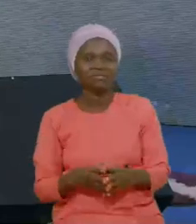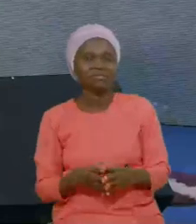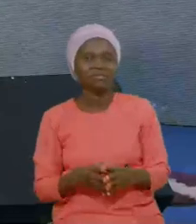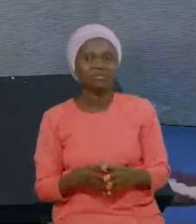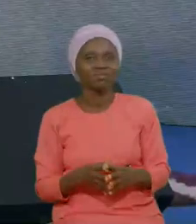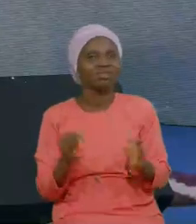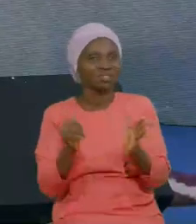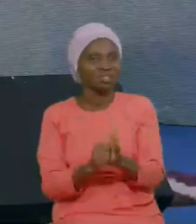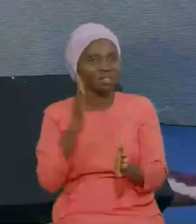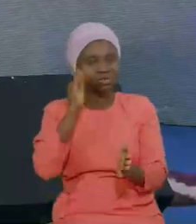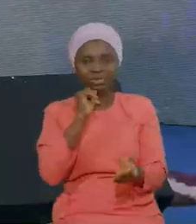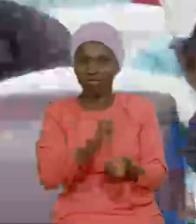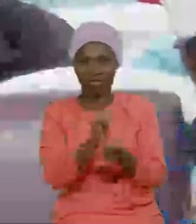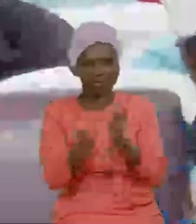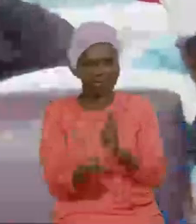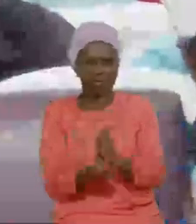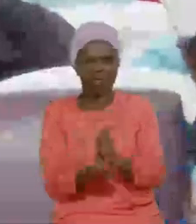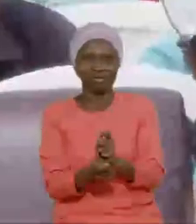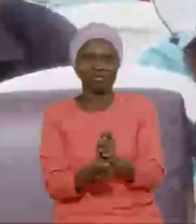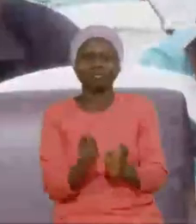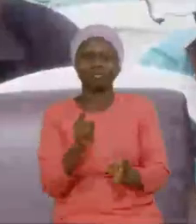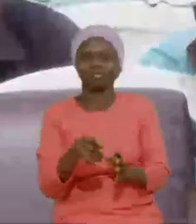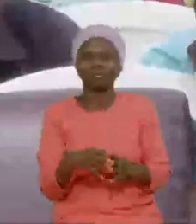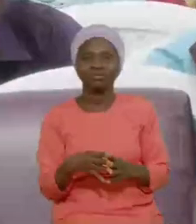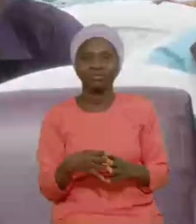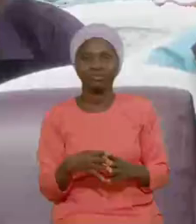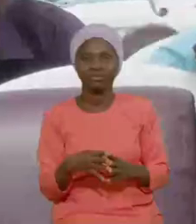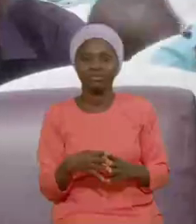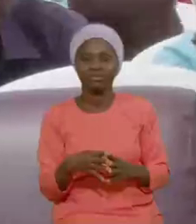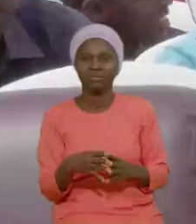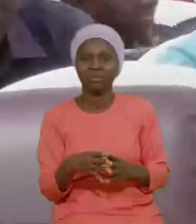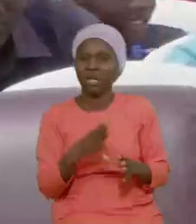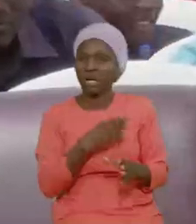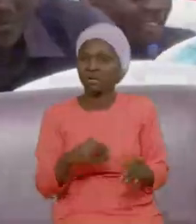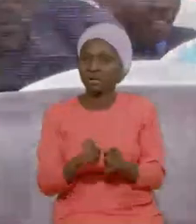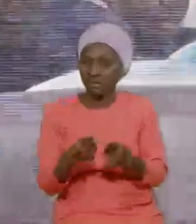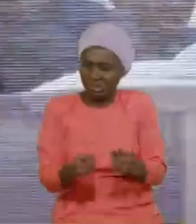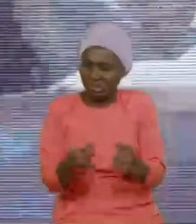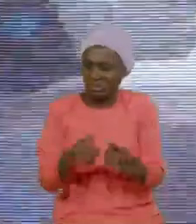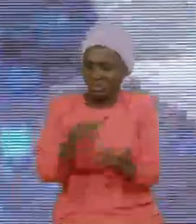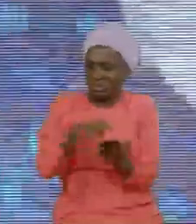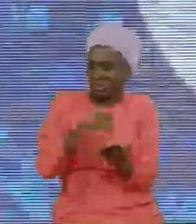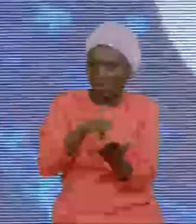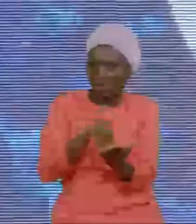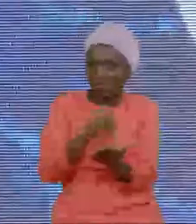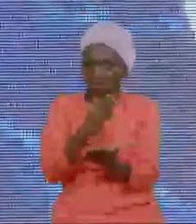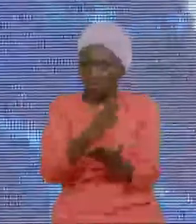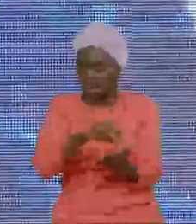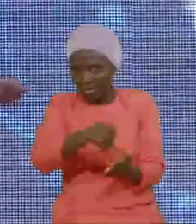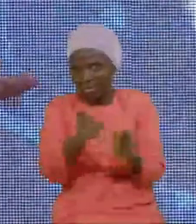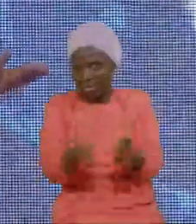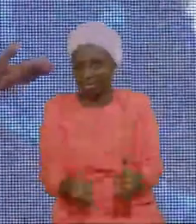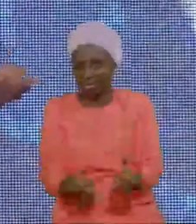That will not change the engine. And try to copy somebody. He walks that way, talks that way.